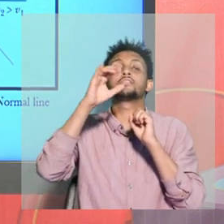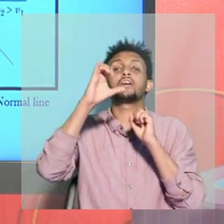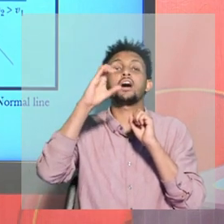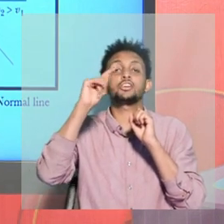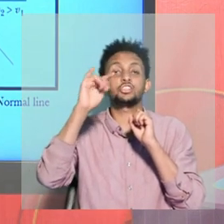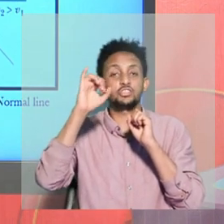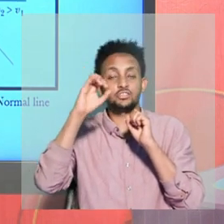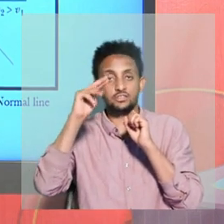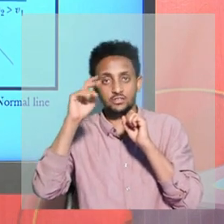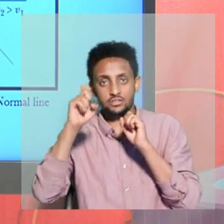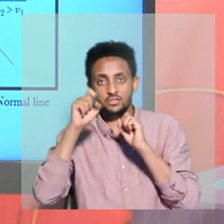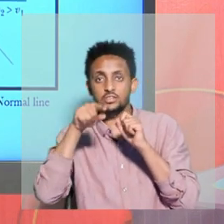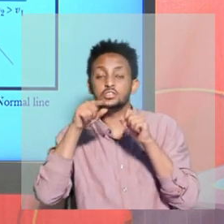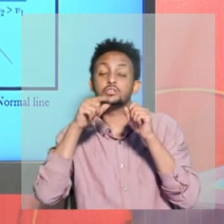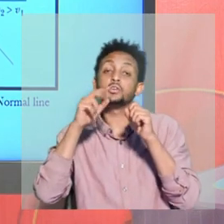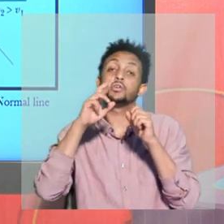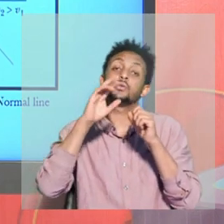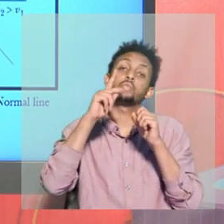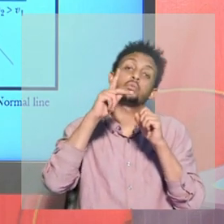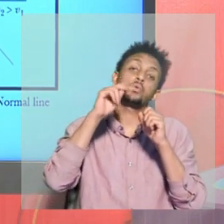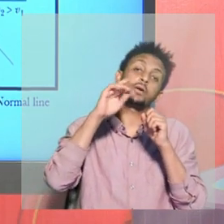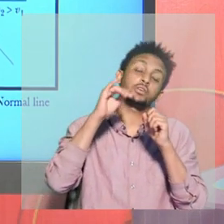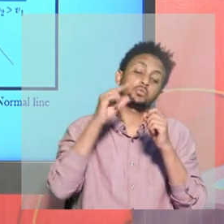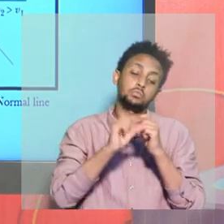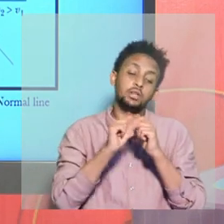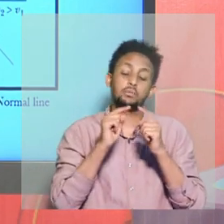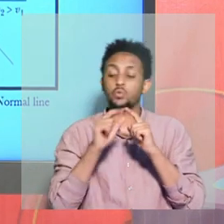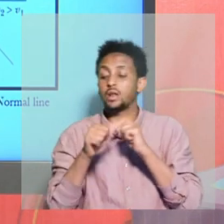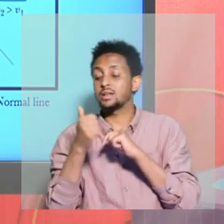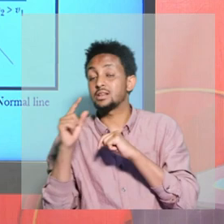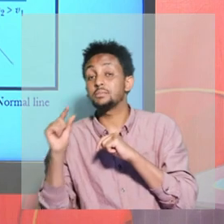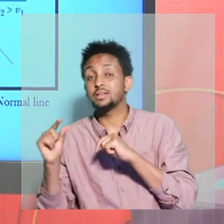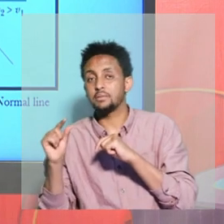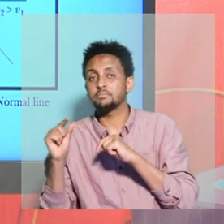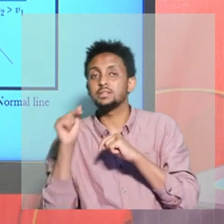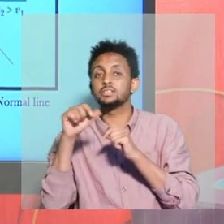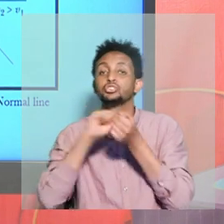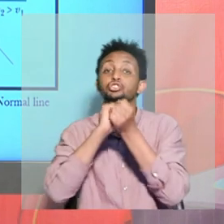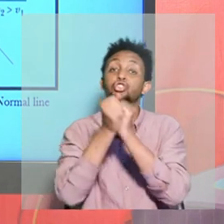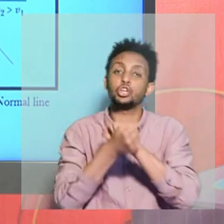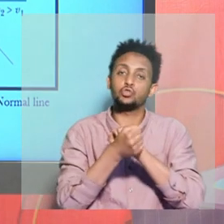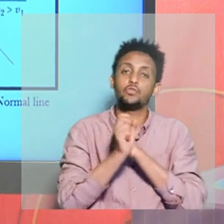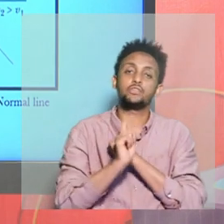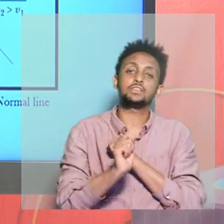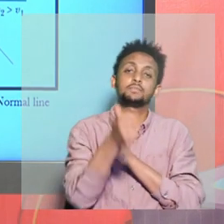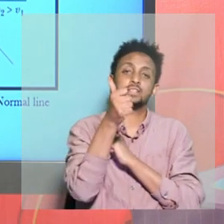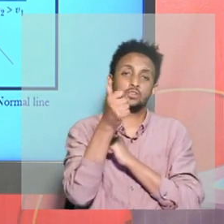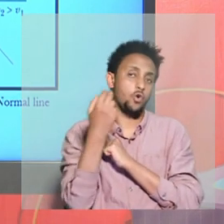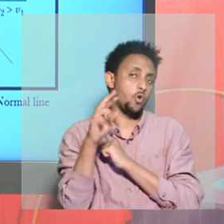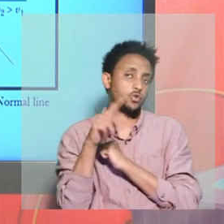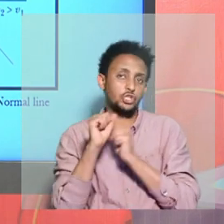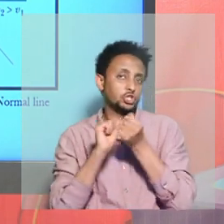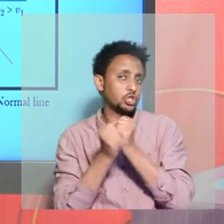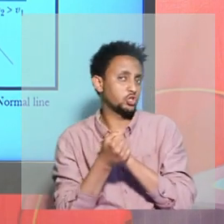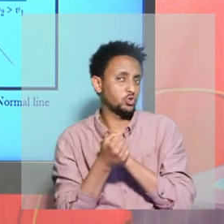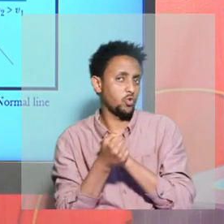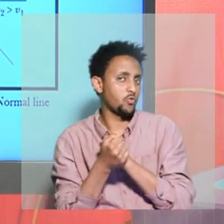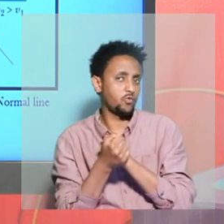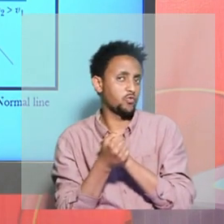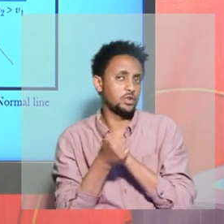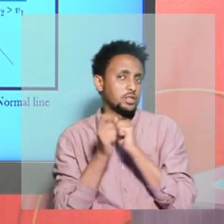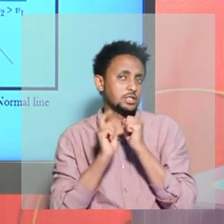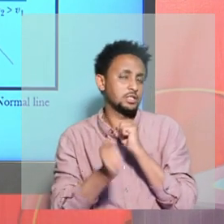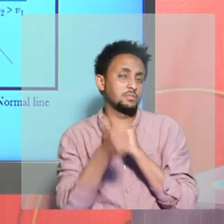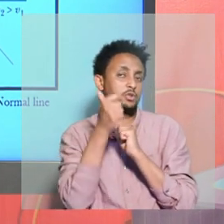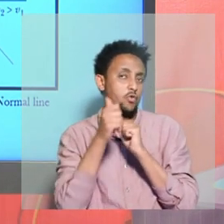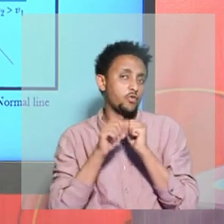refracts or bends as it propagates from one medium to the other medium due to the change of speeds or due to the change of speed